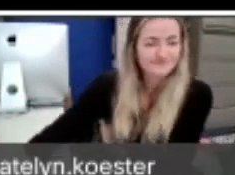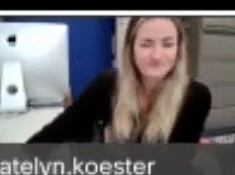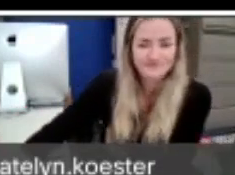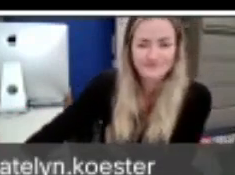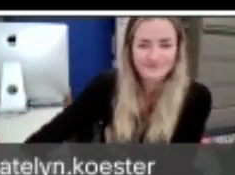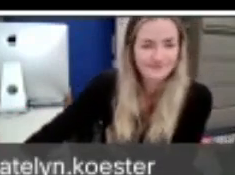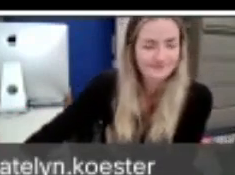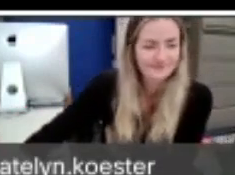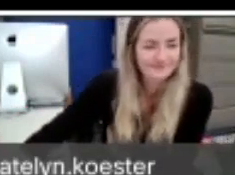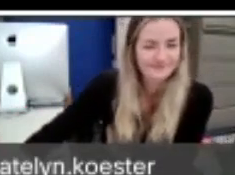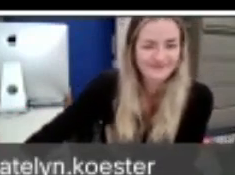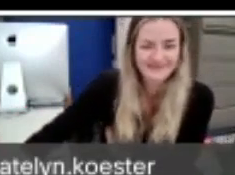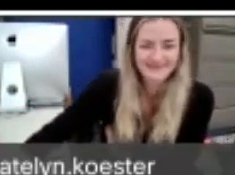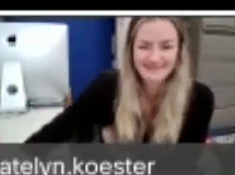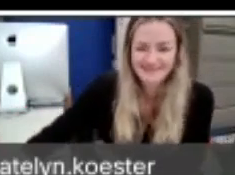T-H-E.